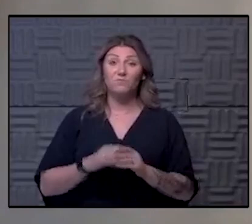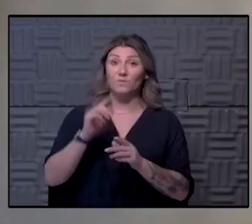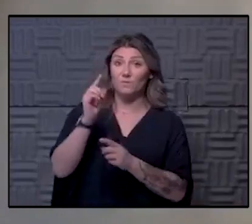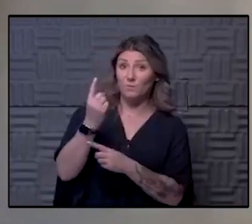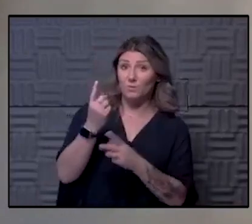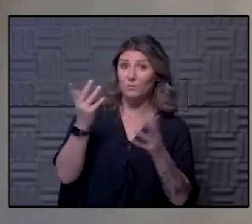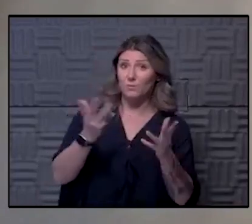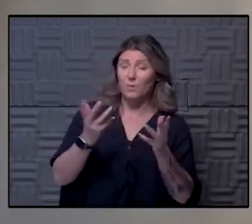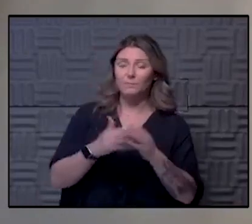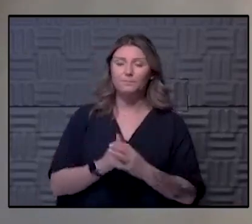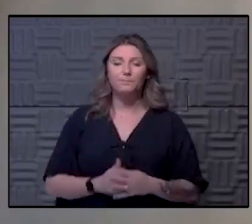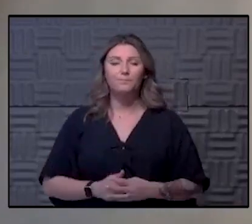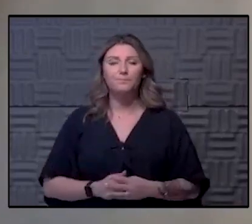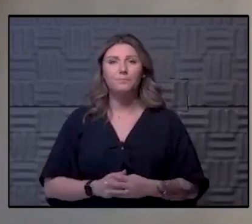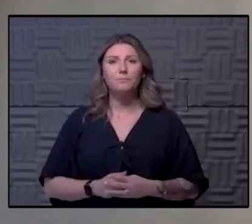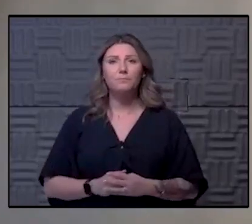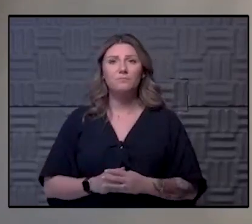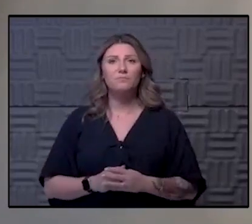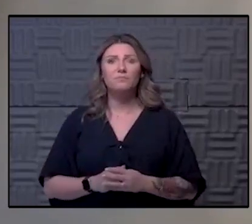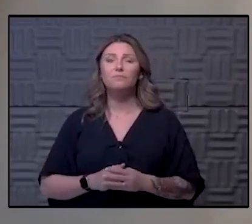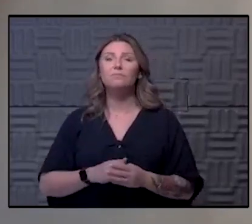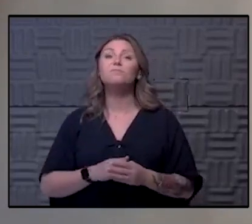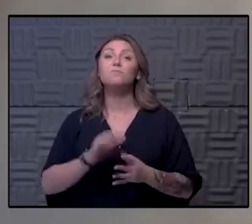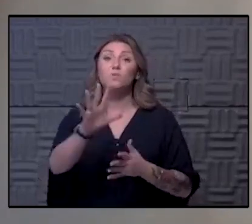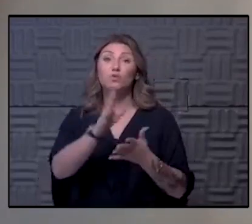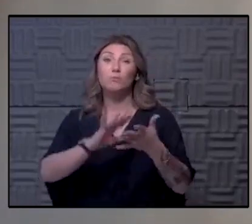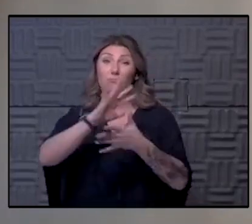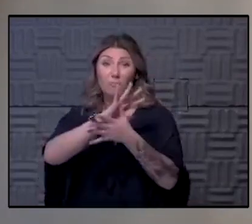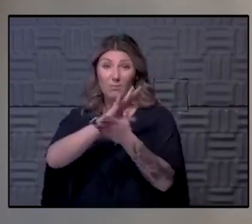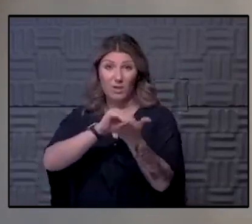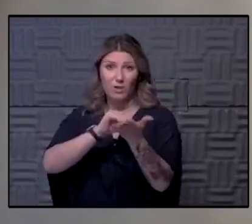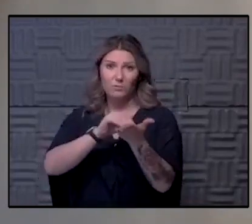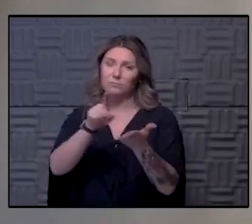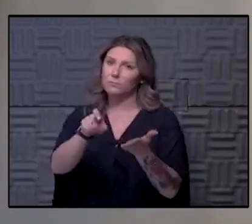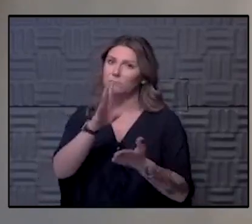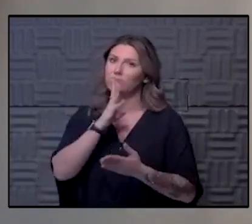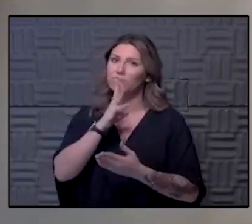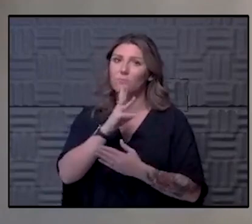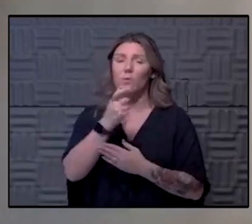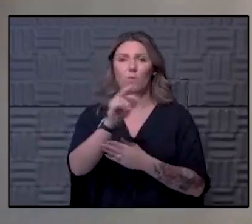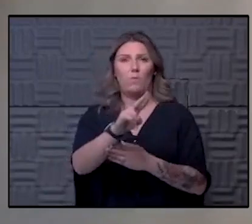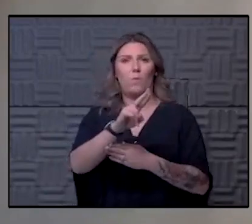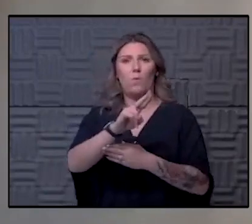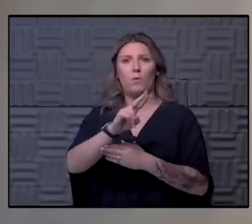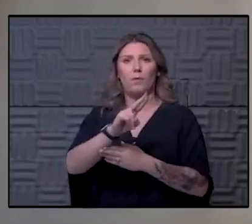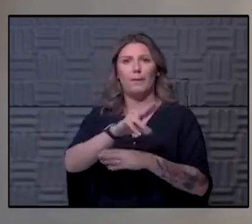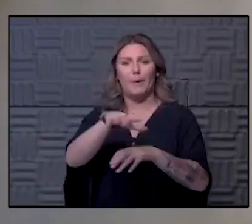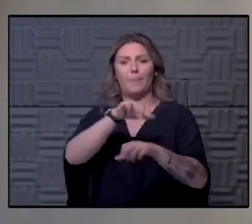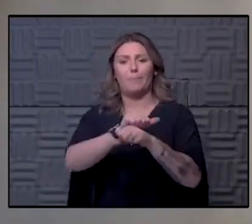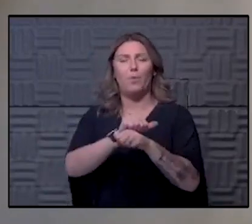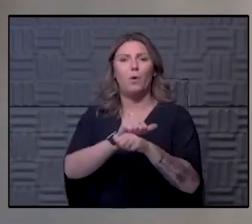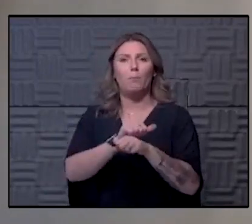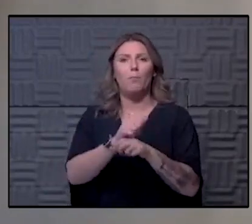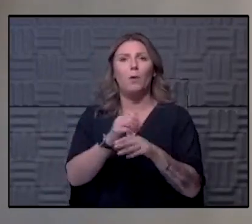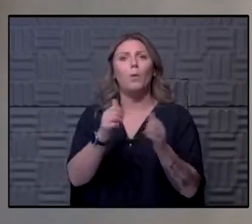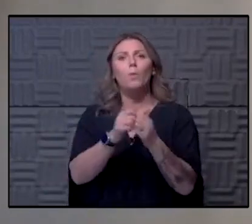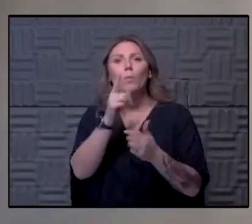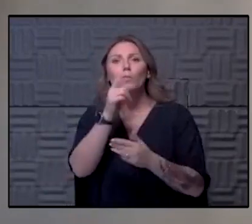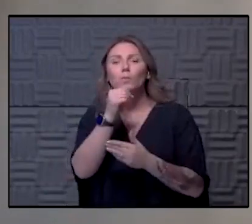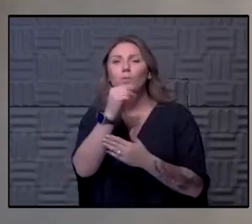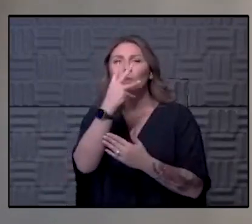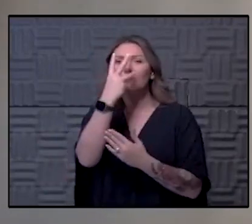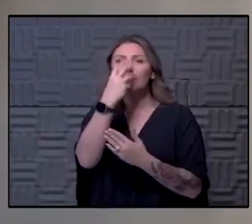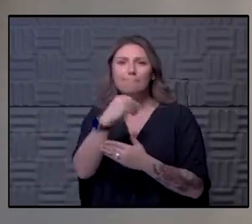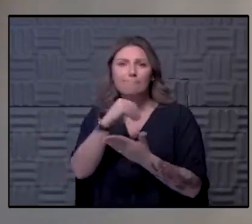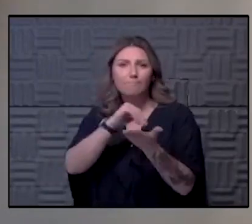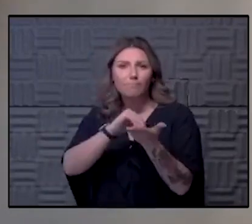would say talk to your primary care doctor or make an appointment with a sleep physician, because I think that there are a